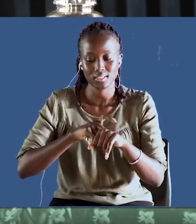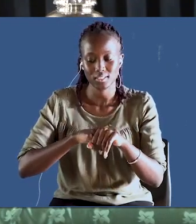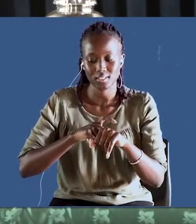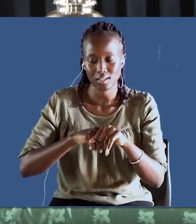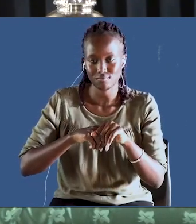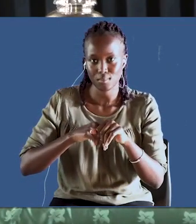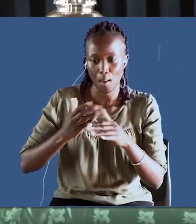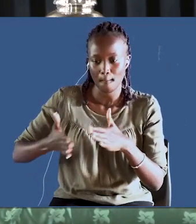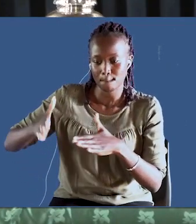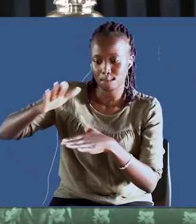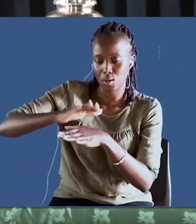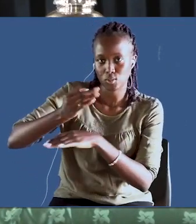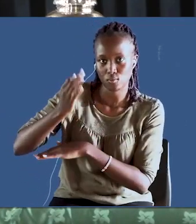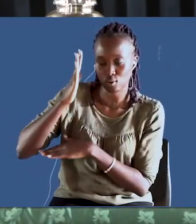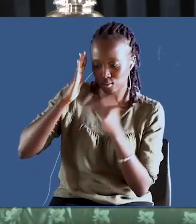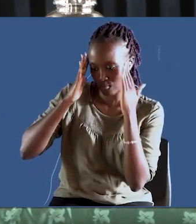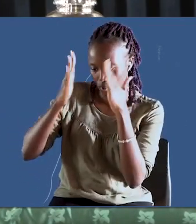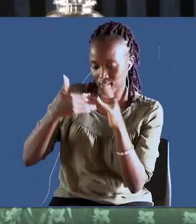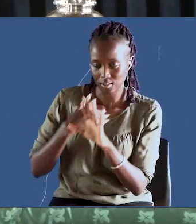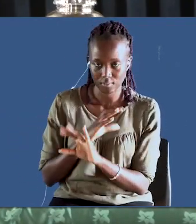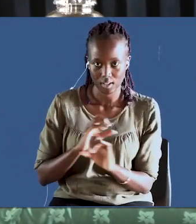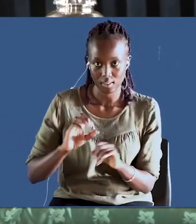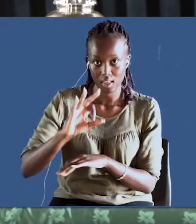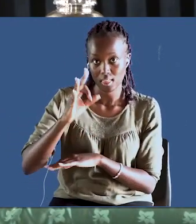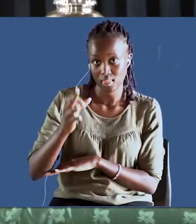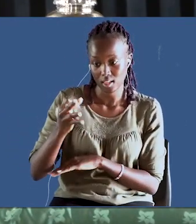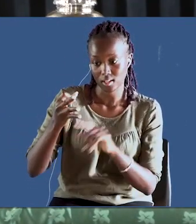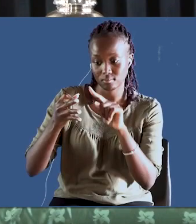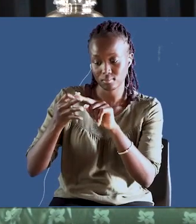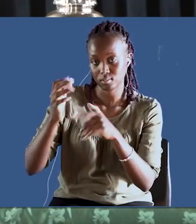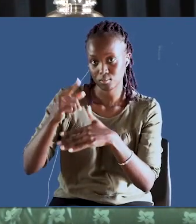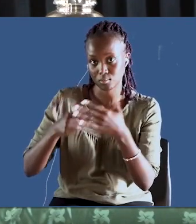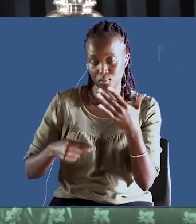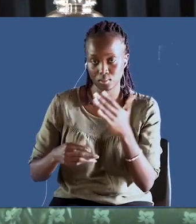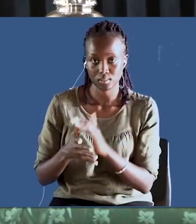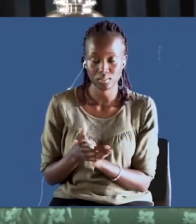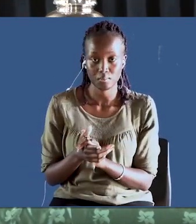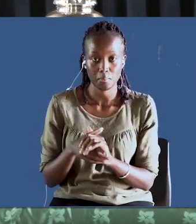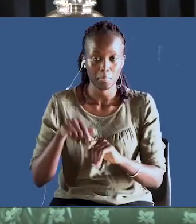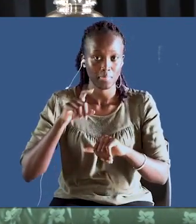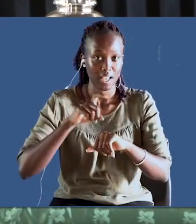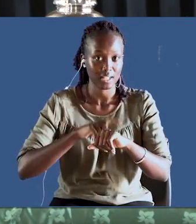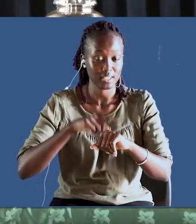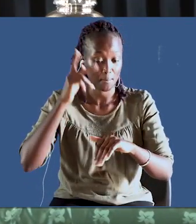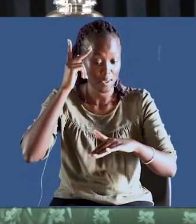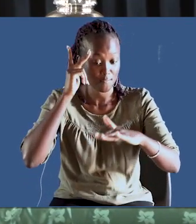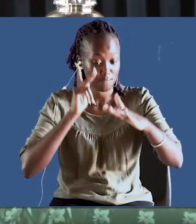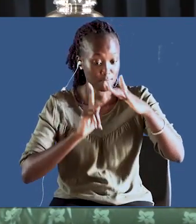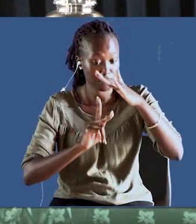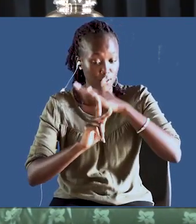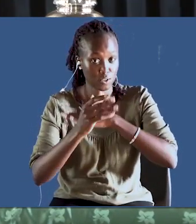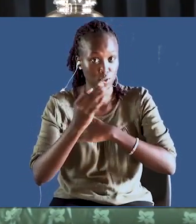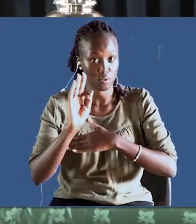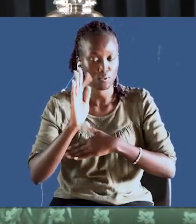of his priority. The third way in which we lose the vision of God is when we lose the vision of